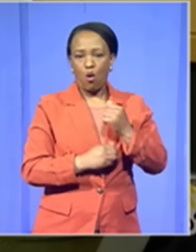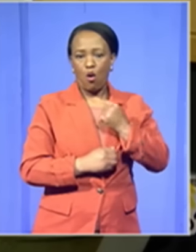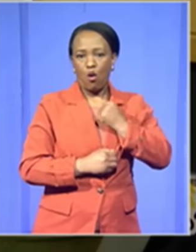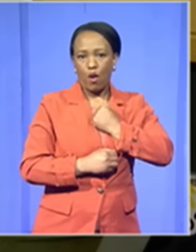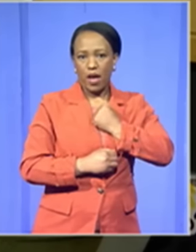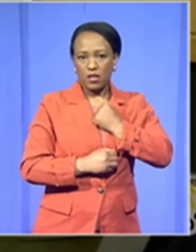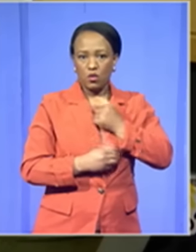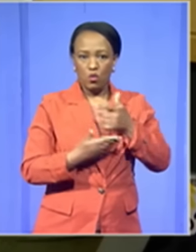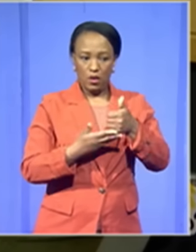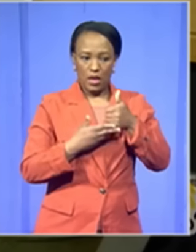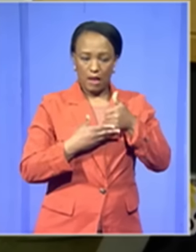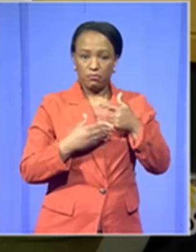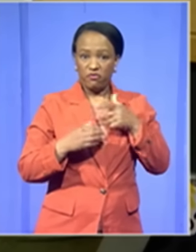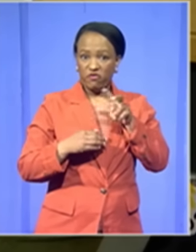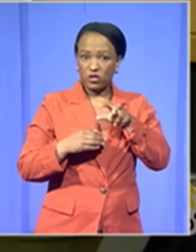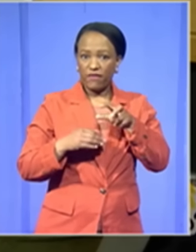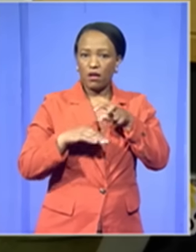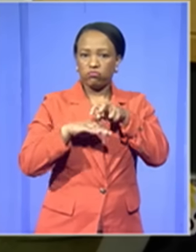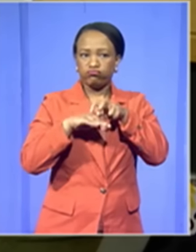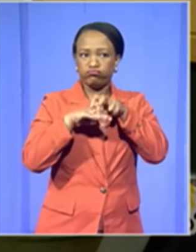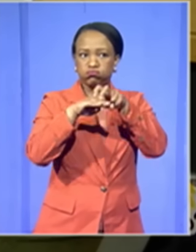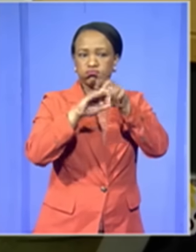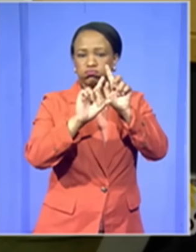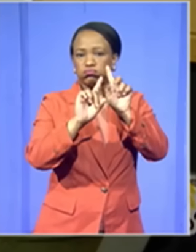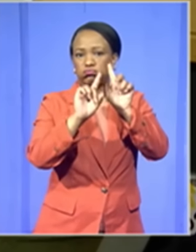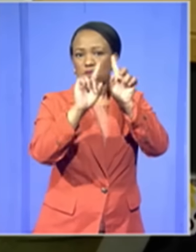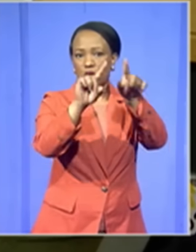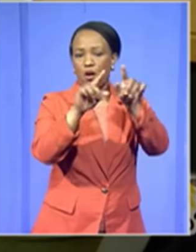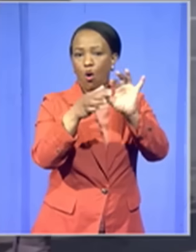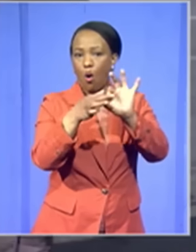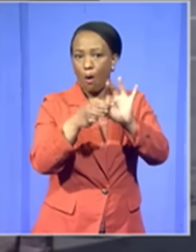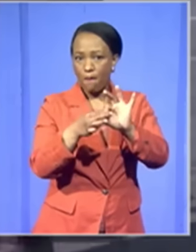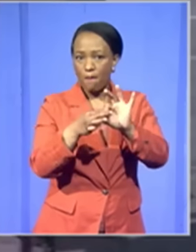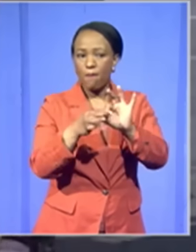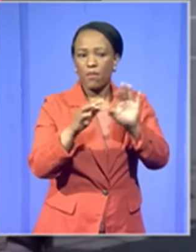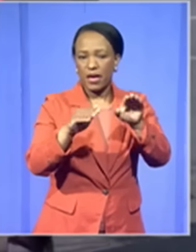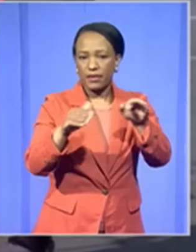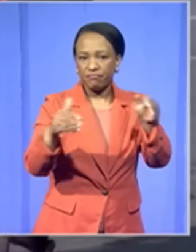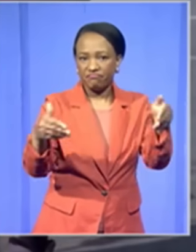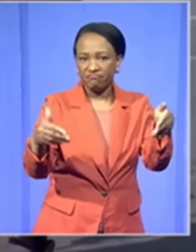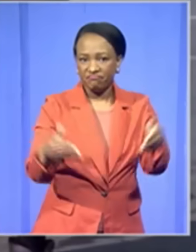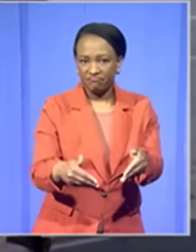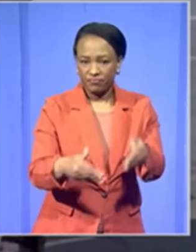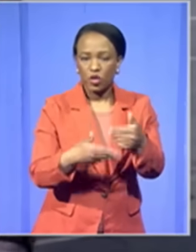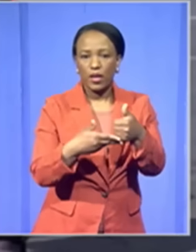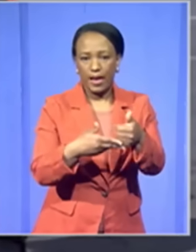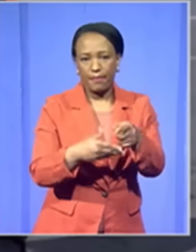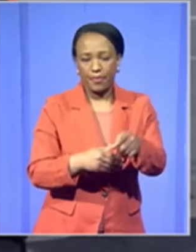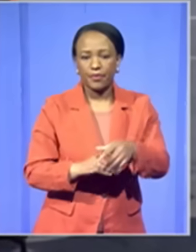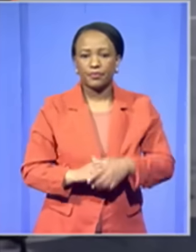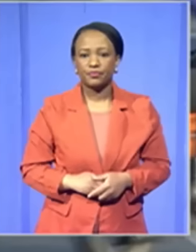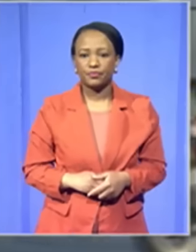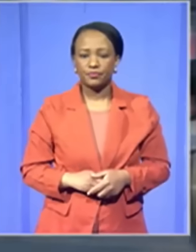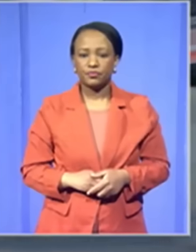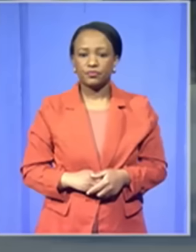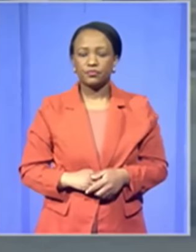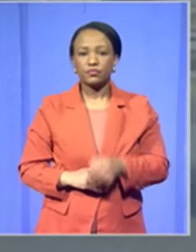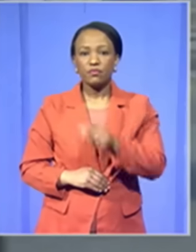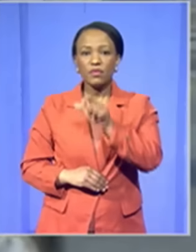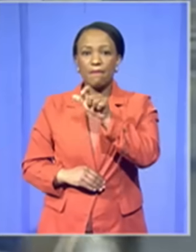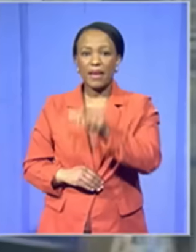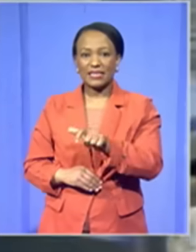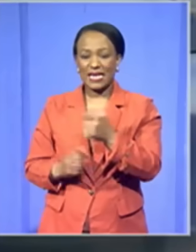tseisa sona go tloa mo go sisa hae le gore ba fitle ba se boloke. Someone was brutally murdered in a vehicle in our